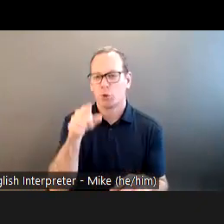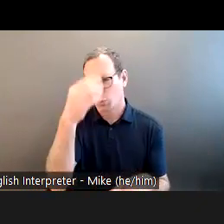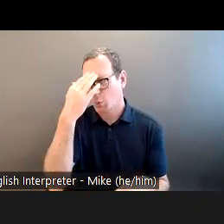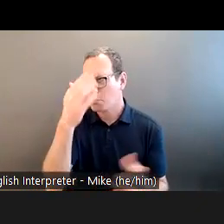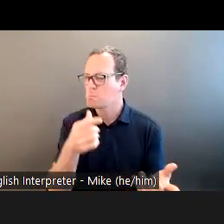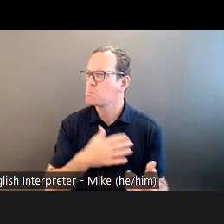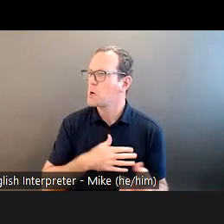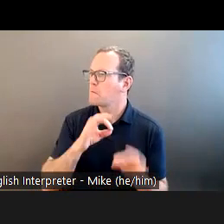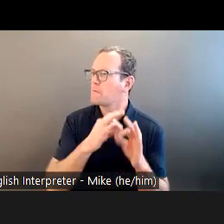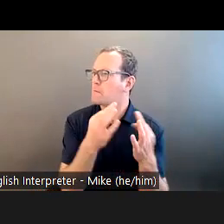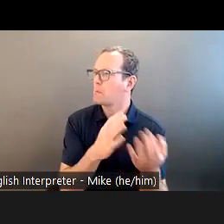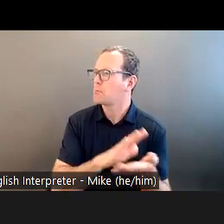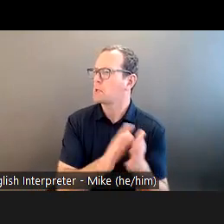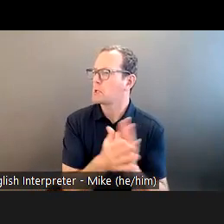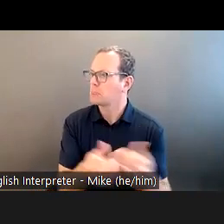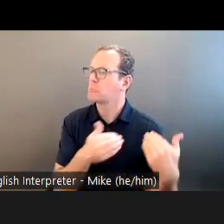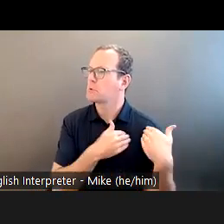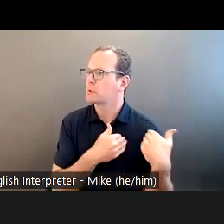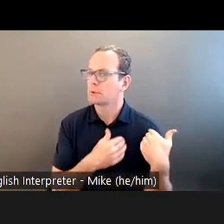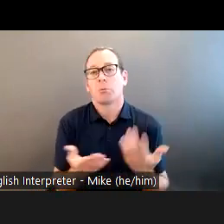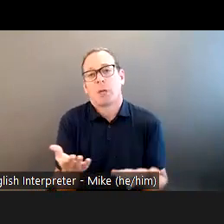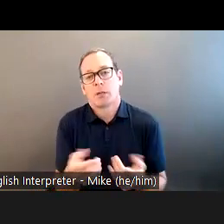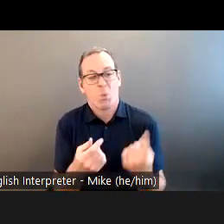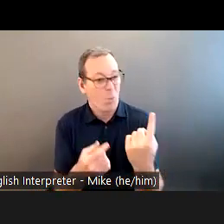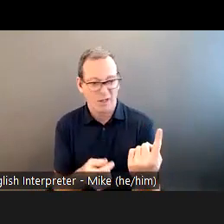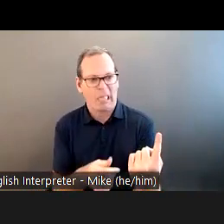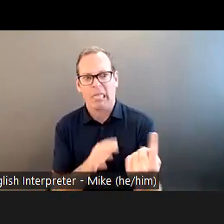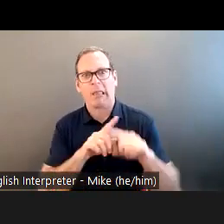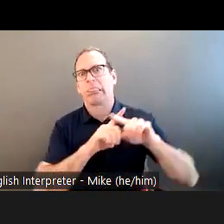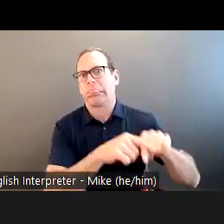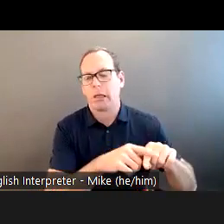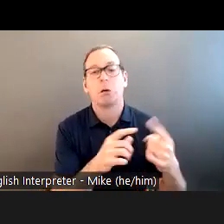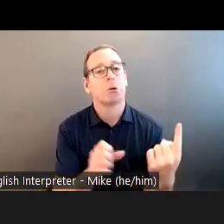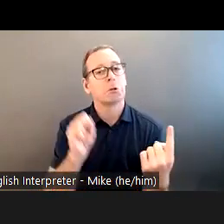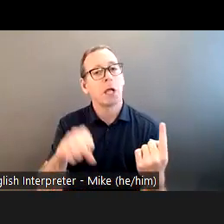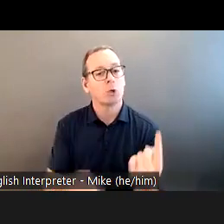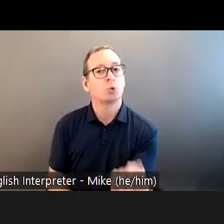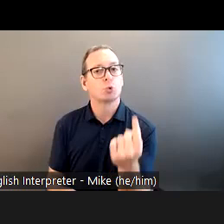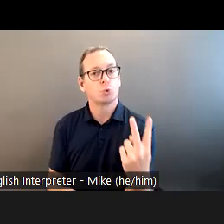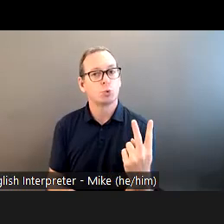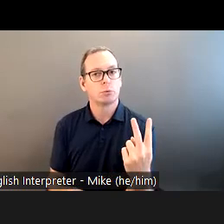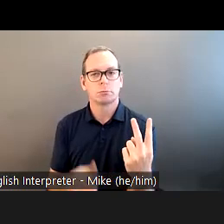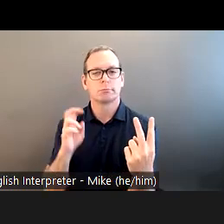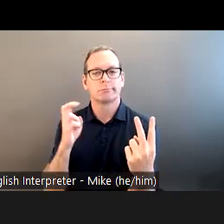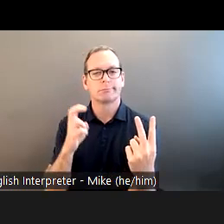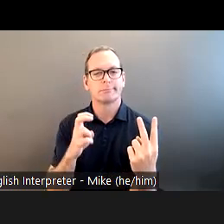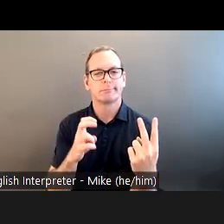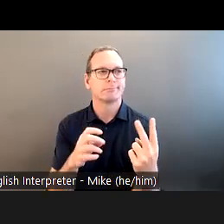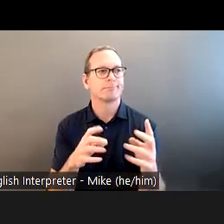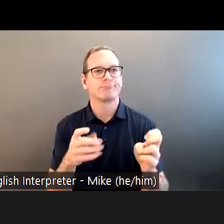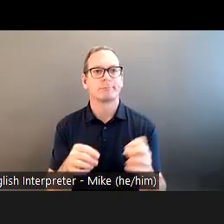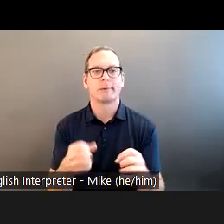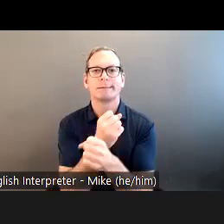is having two people working together jointly, right? So you could have a check or a safety net where two people have